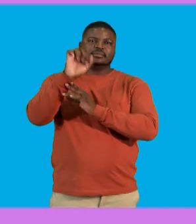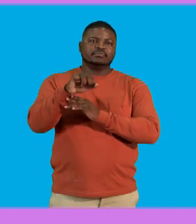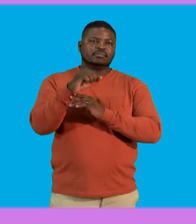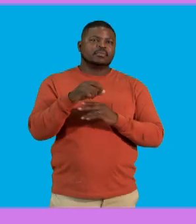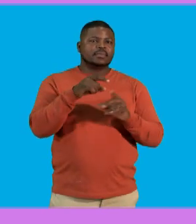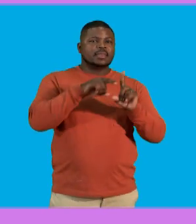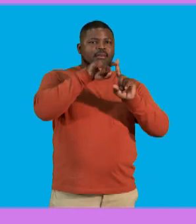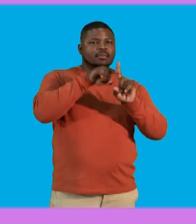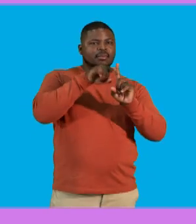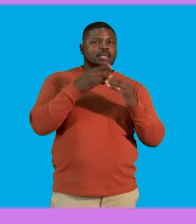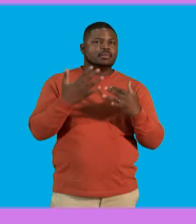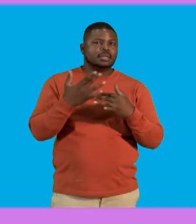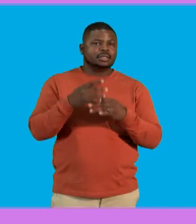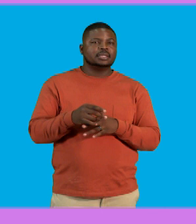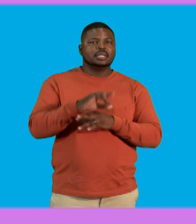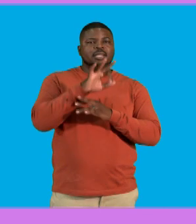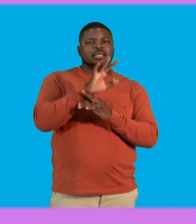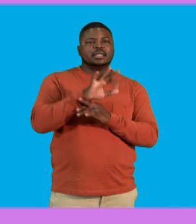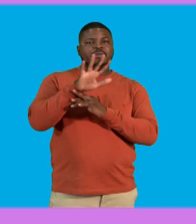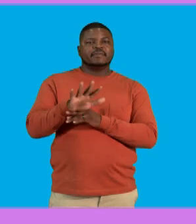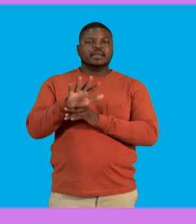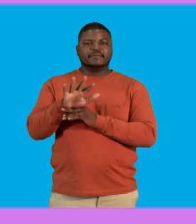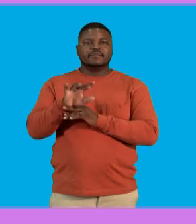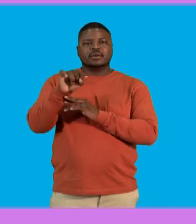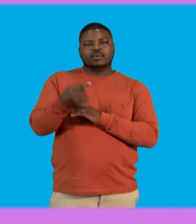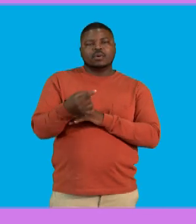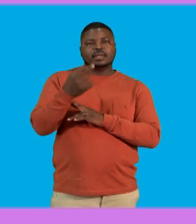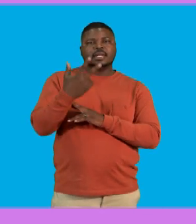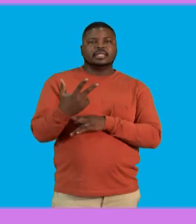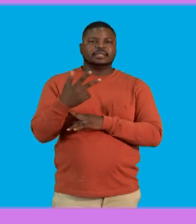on this thermometer. We have 35.8. So it's